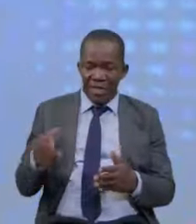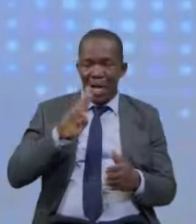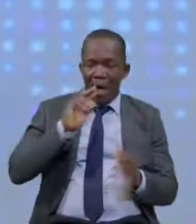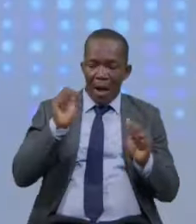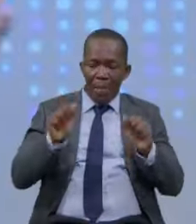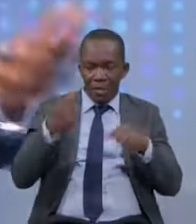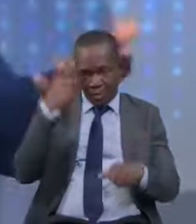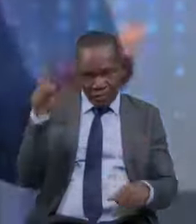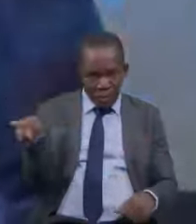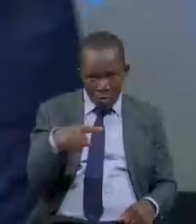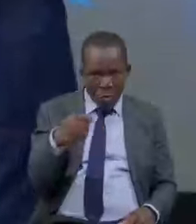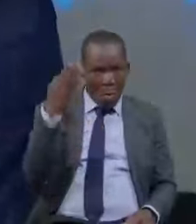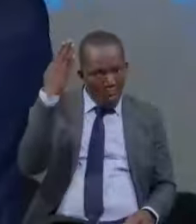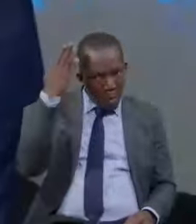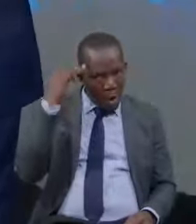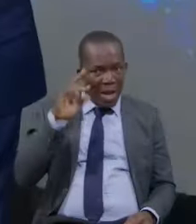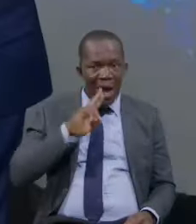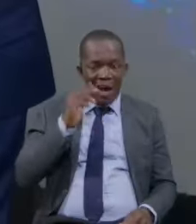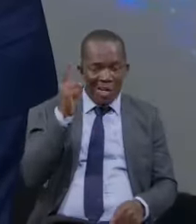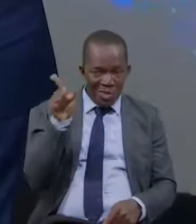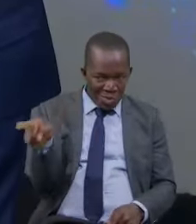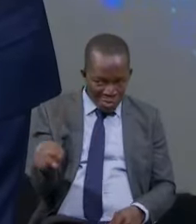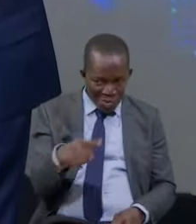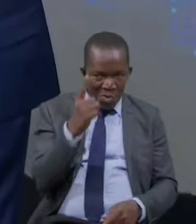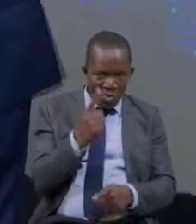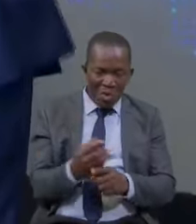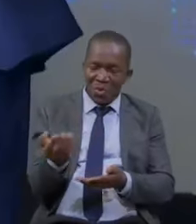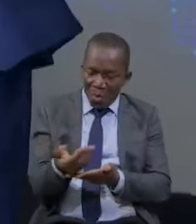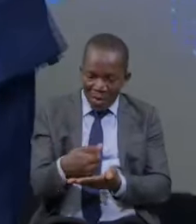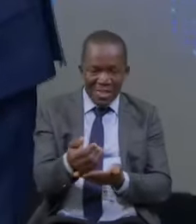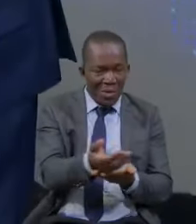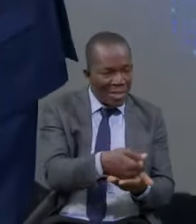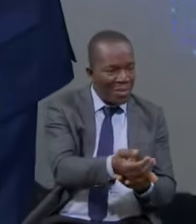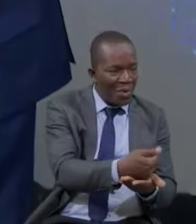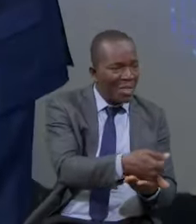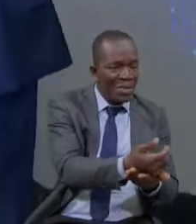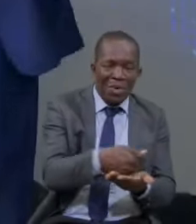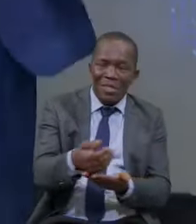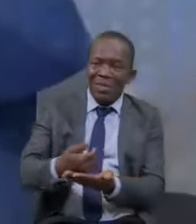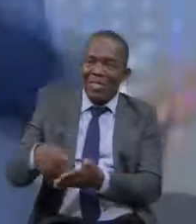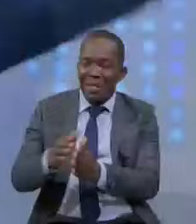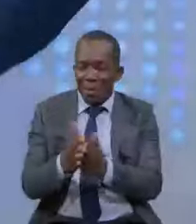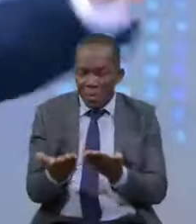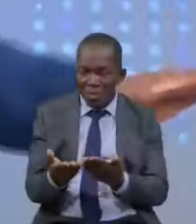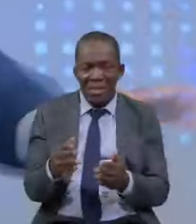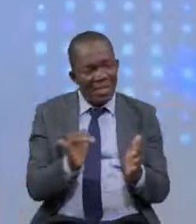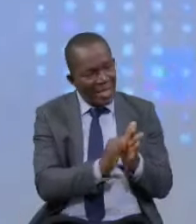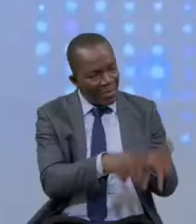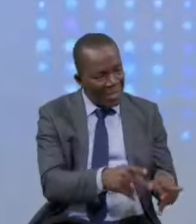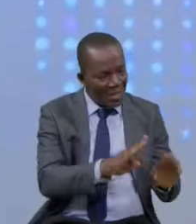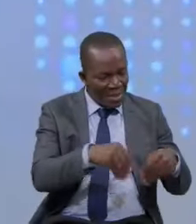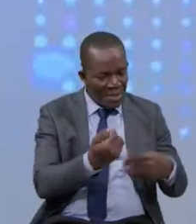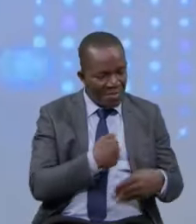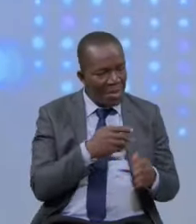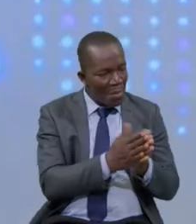collecting gifts of books? So and so gave you a book, so and so gave you a book, and they're all piled there. You are